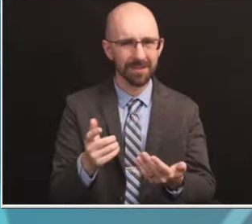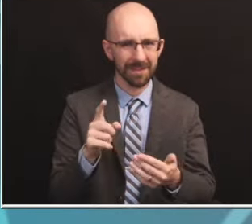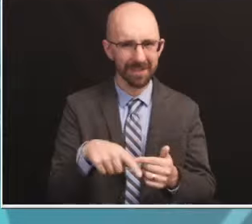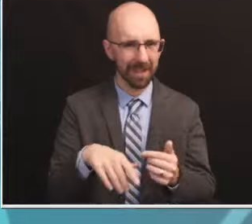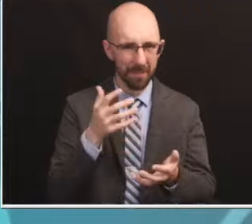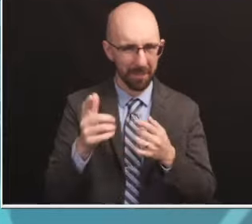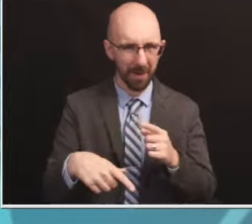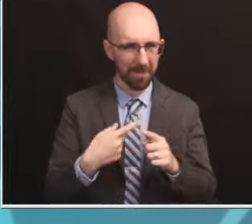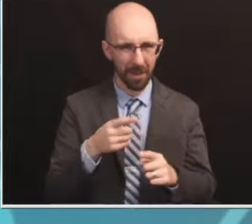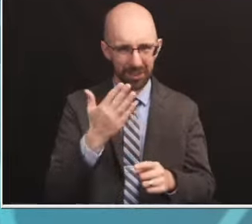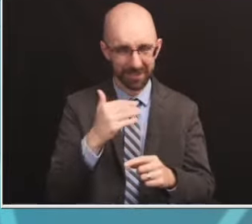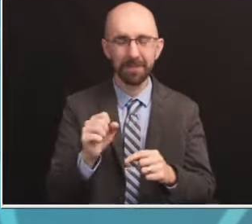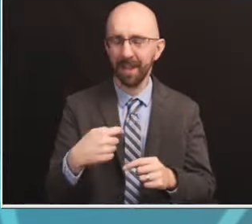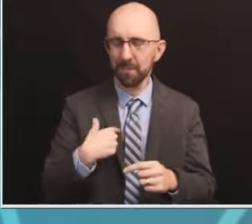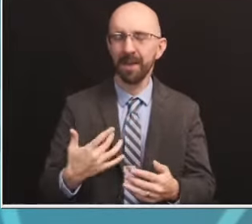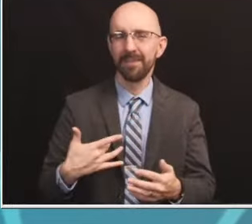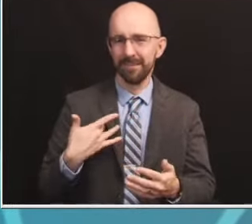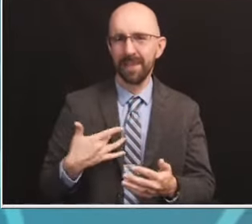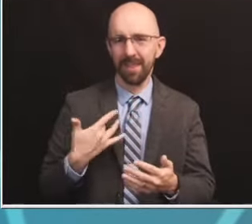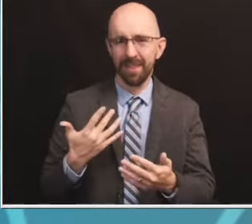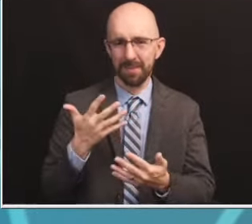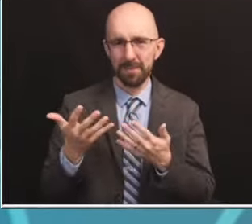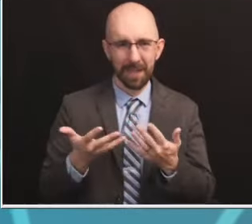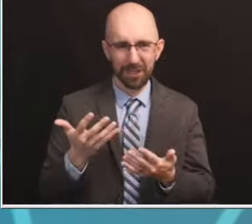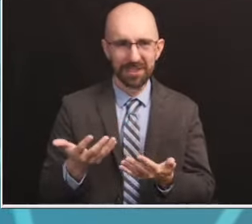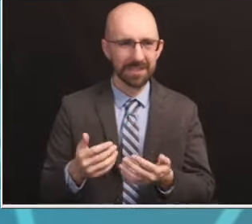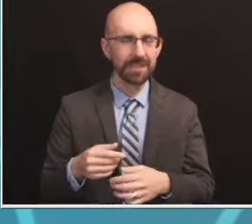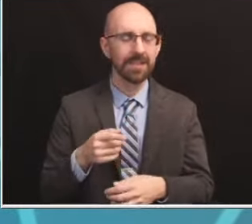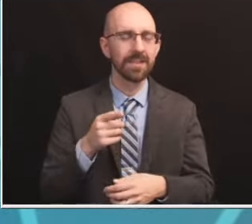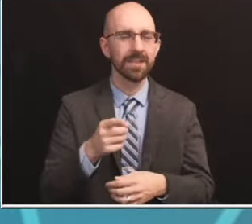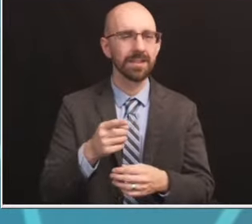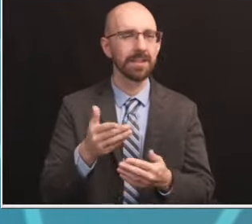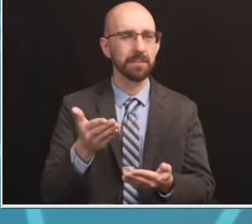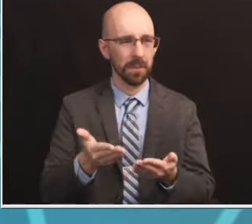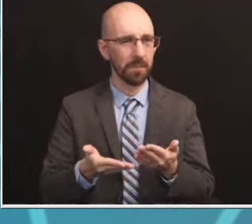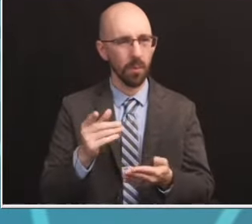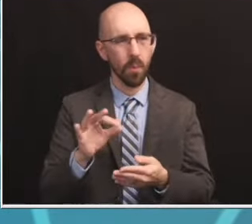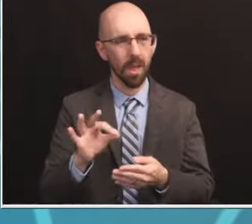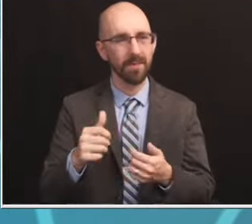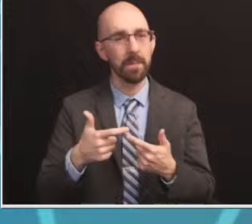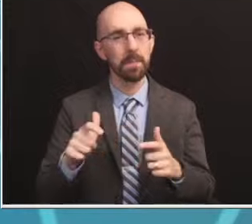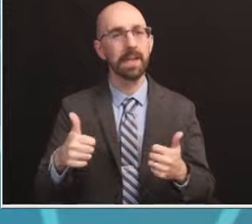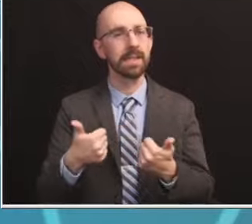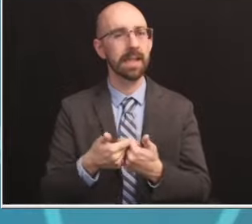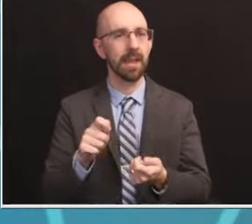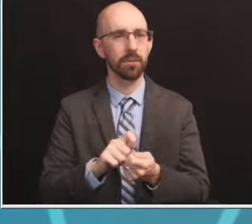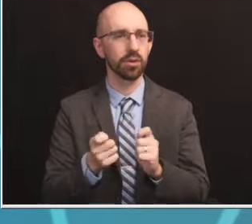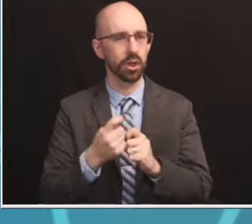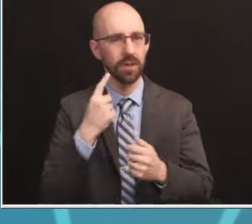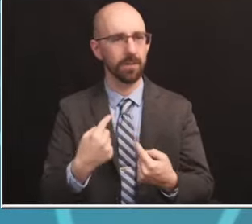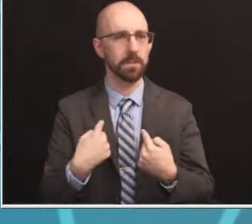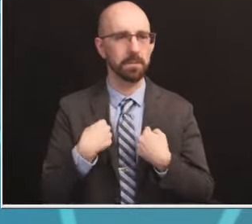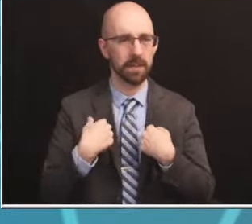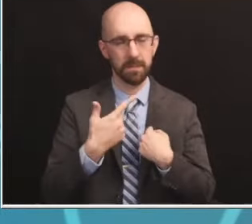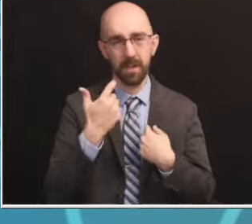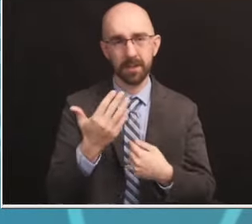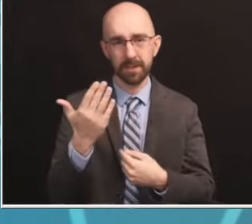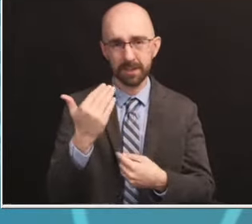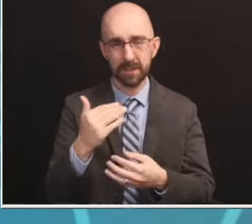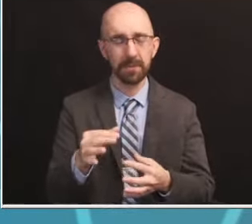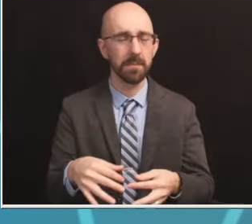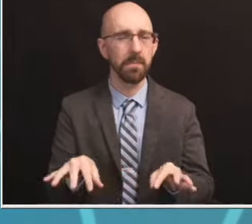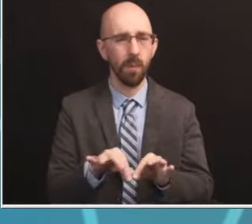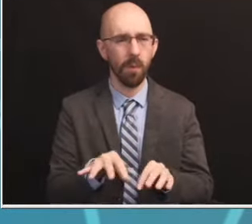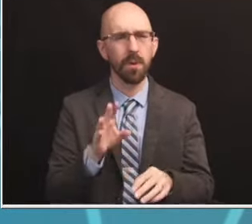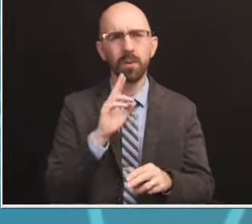I did feel silly. Okay. But this has been probably one of the biggest game changers for me because sleep is so important. You talked about